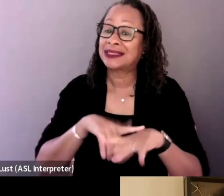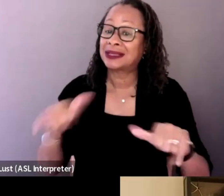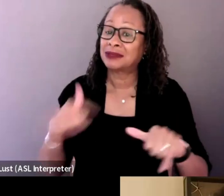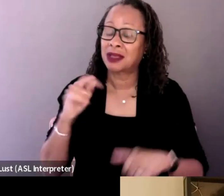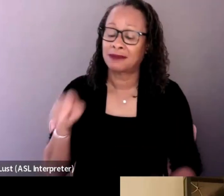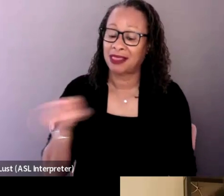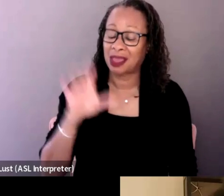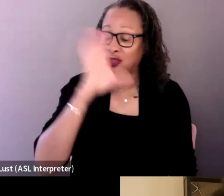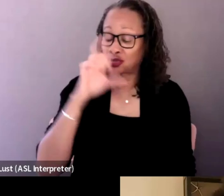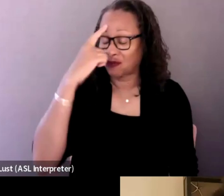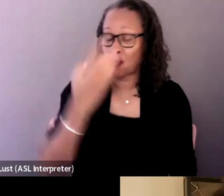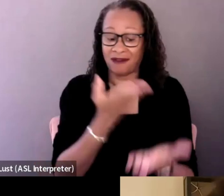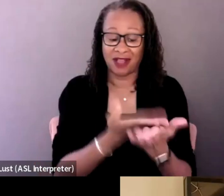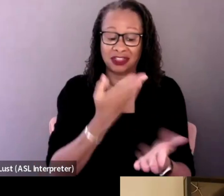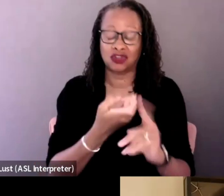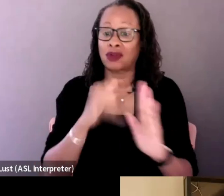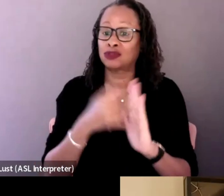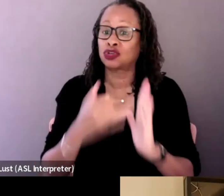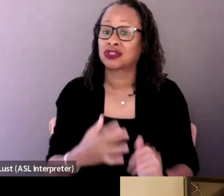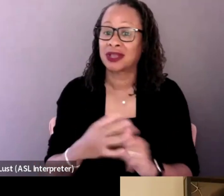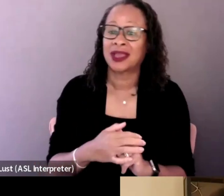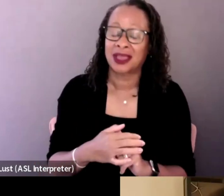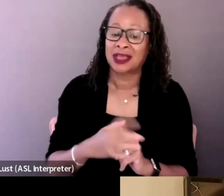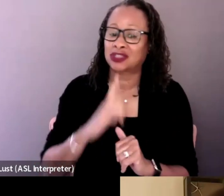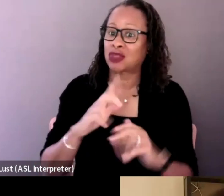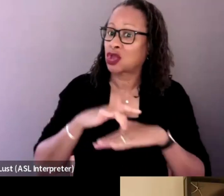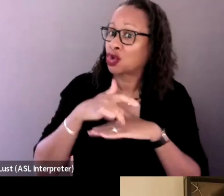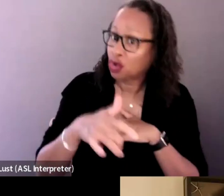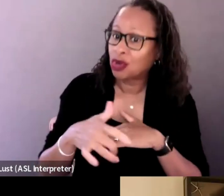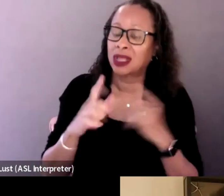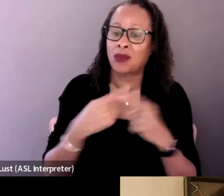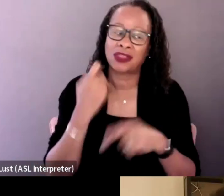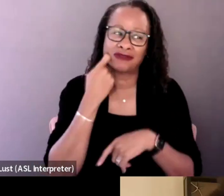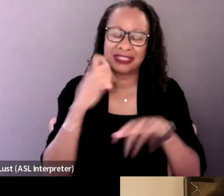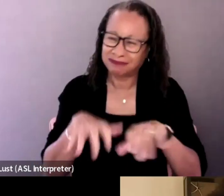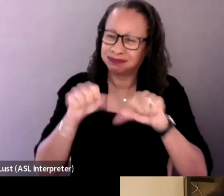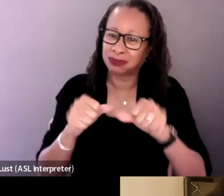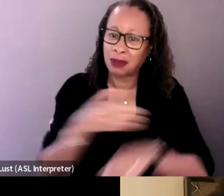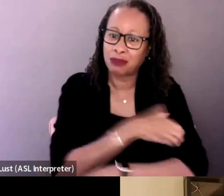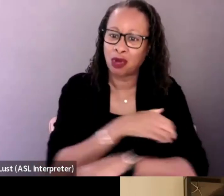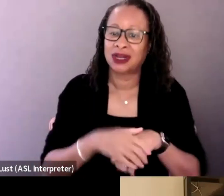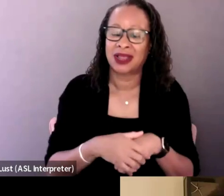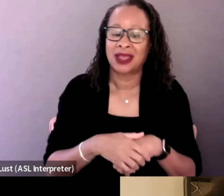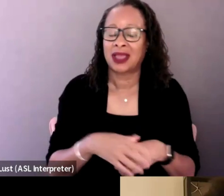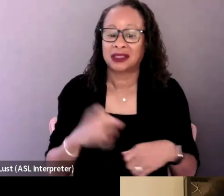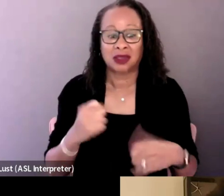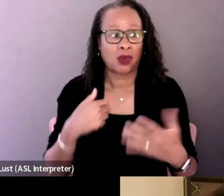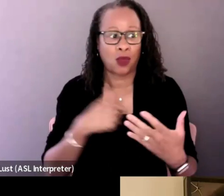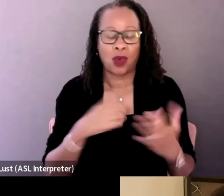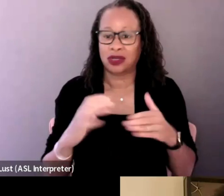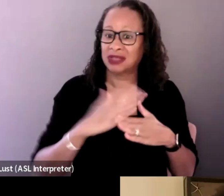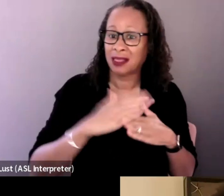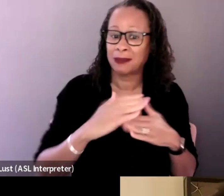seeking validation from journalists. They were saying it was really early on when they just took power, and they were saying, we're Taliban 2.0, we're gonna let